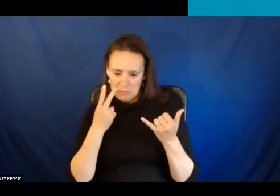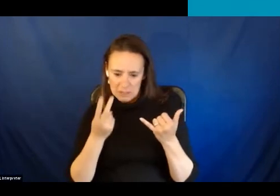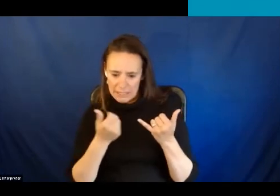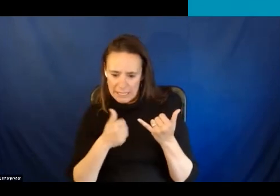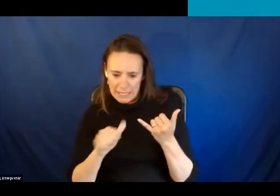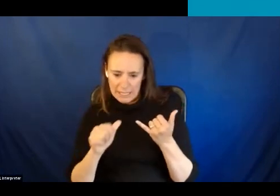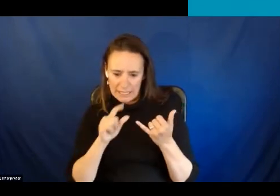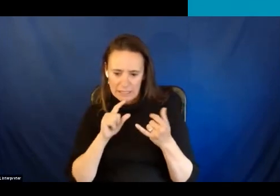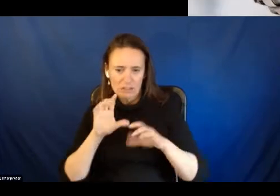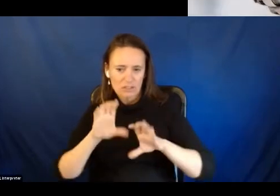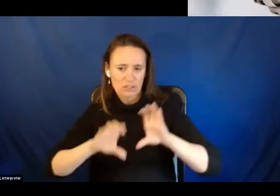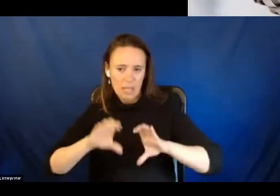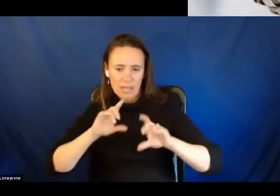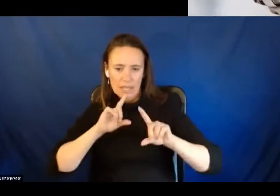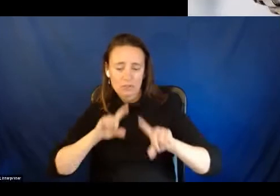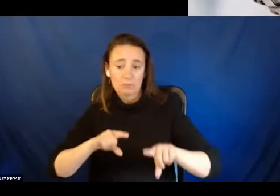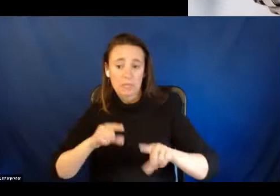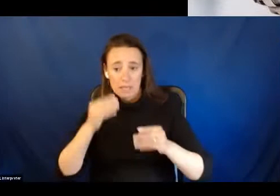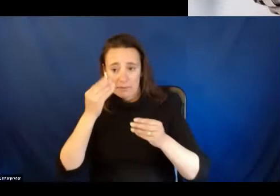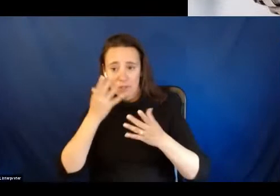them.